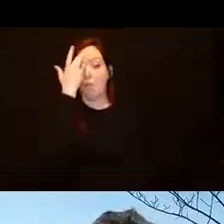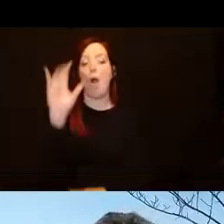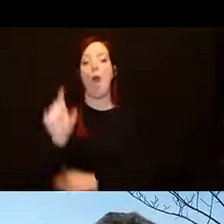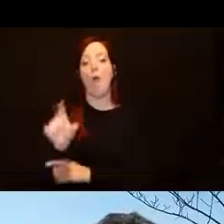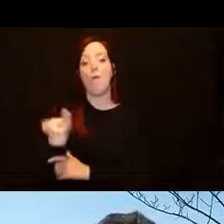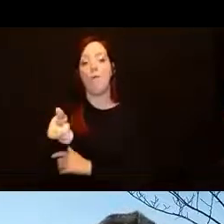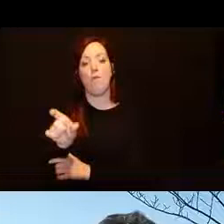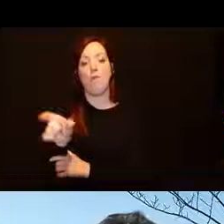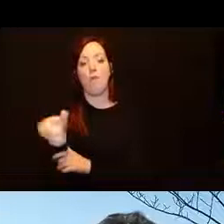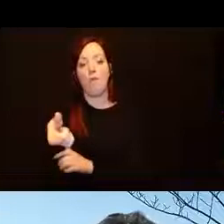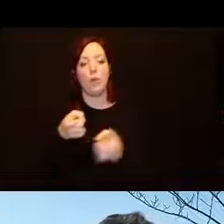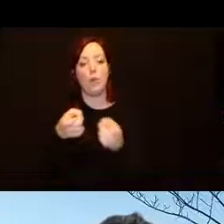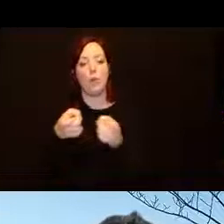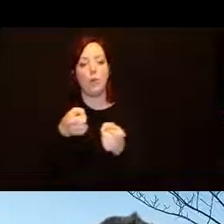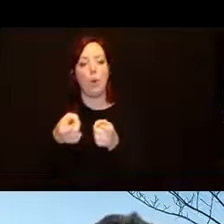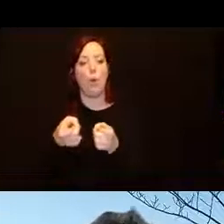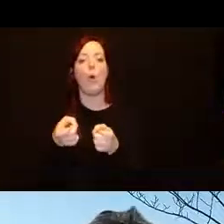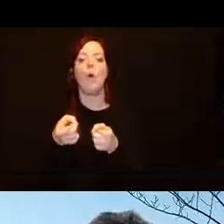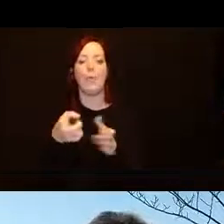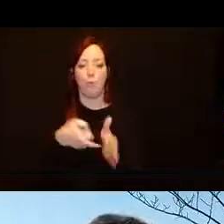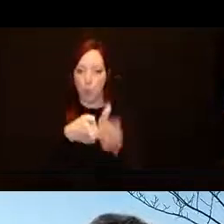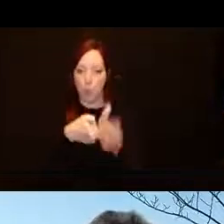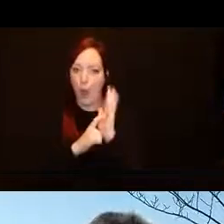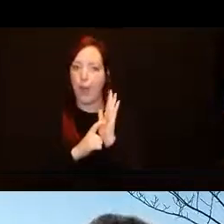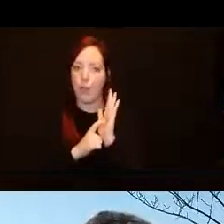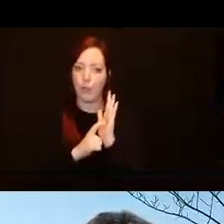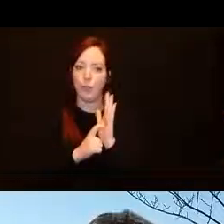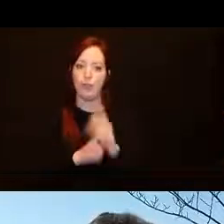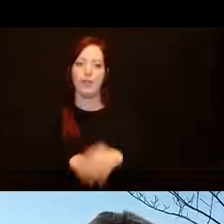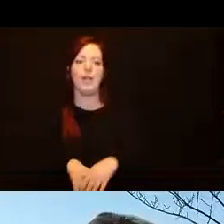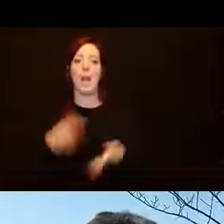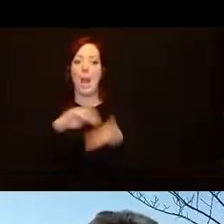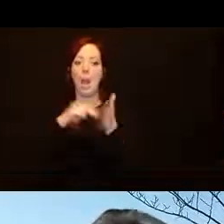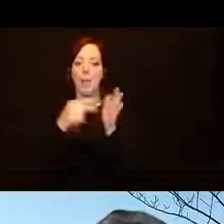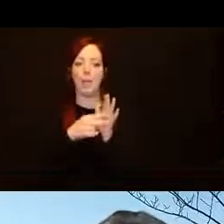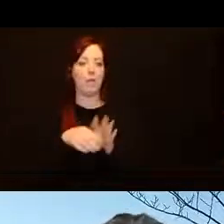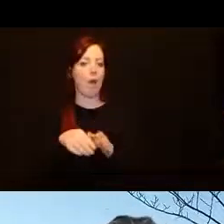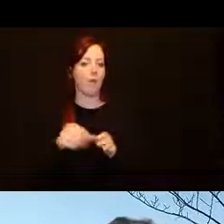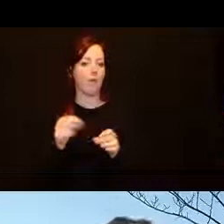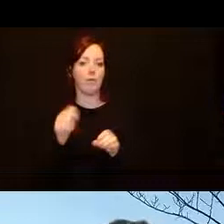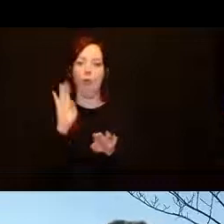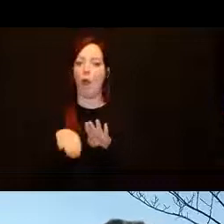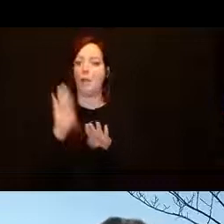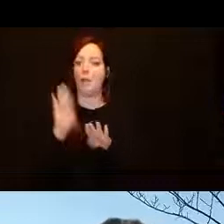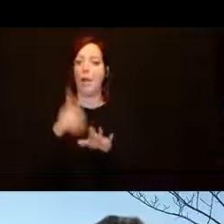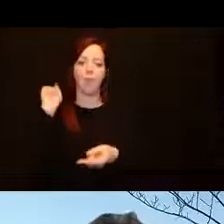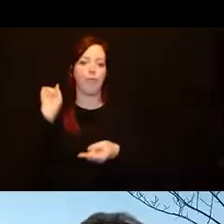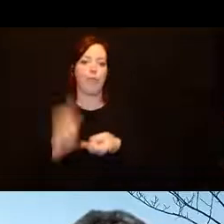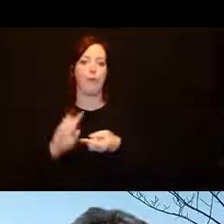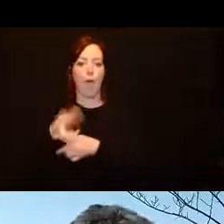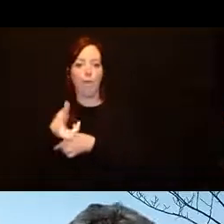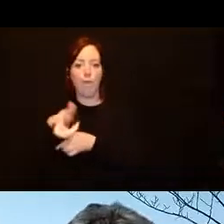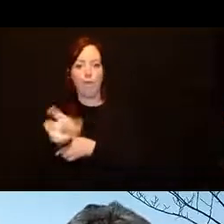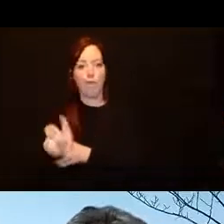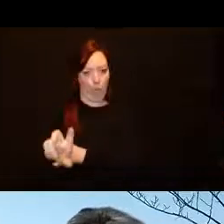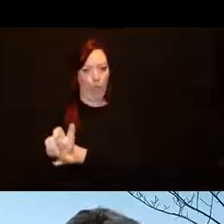feature. This function automatically reduces the volume when a certain threshold is reached, but in such a way that the